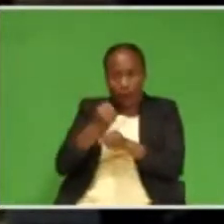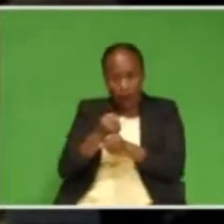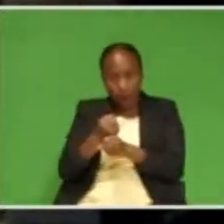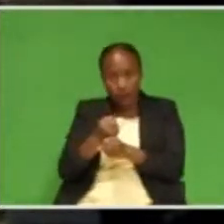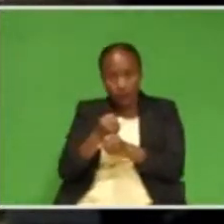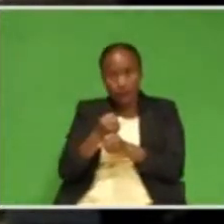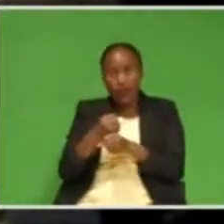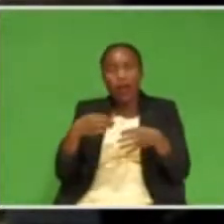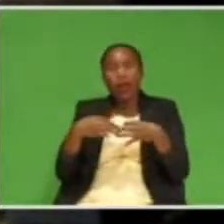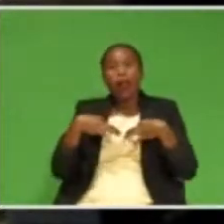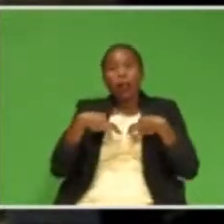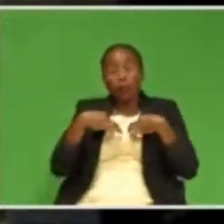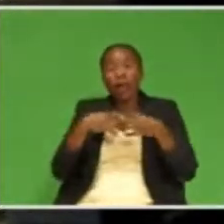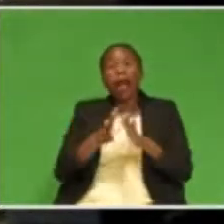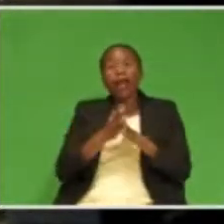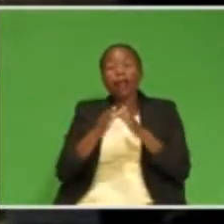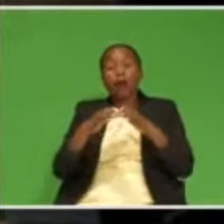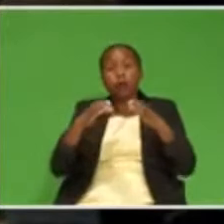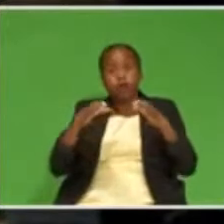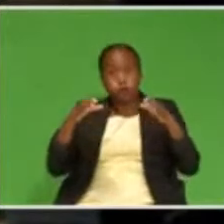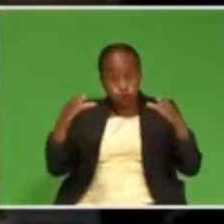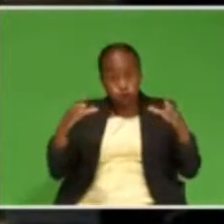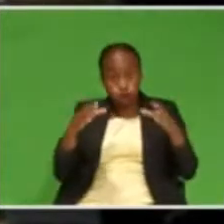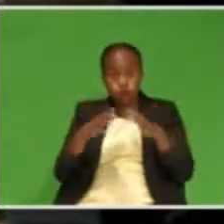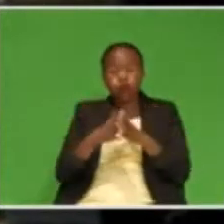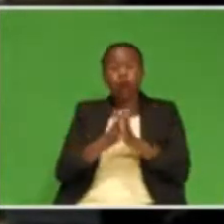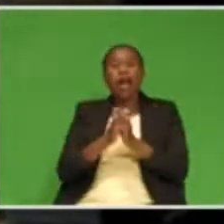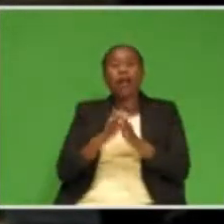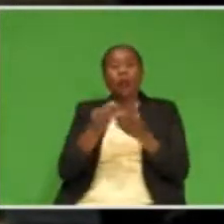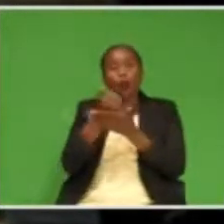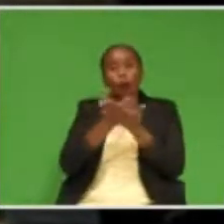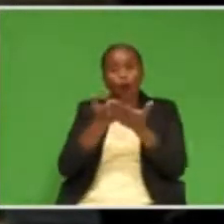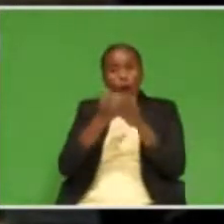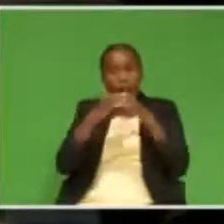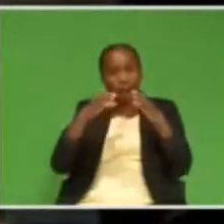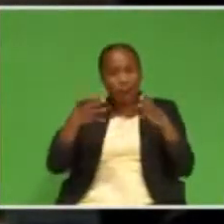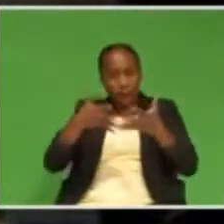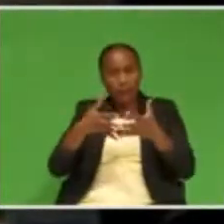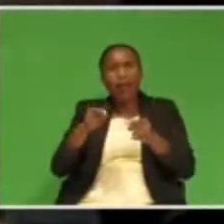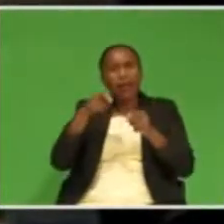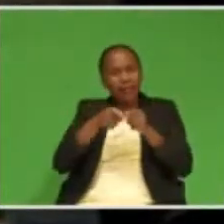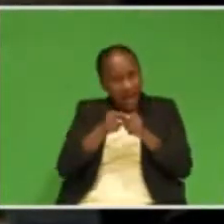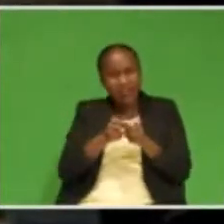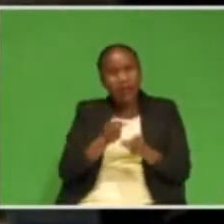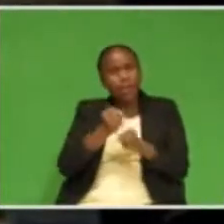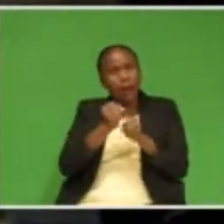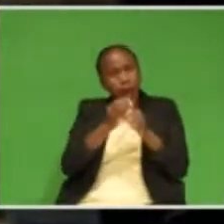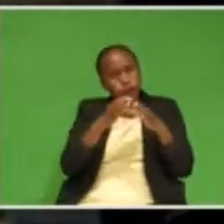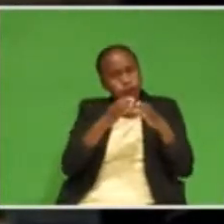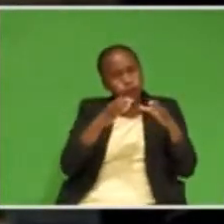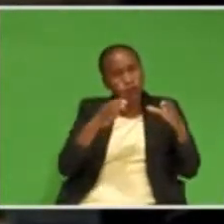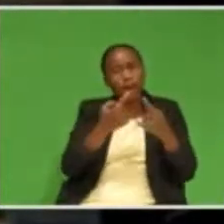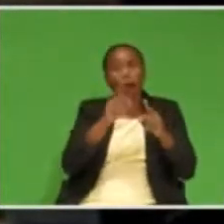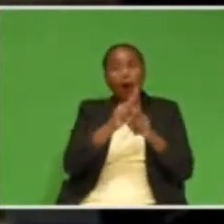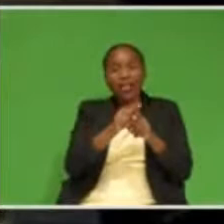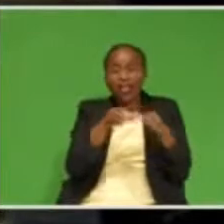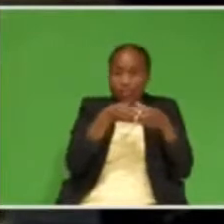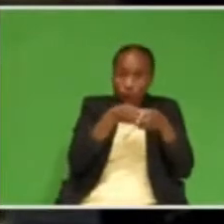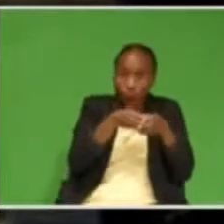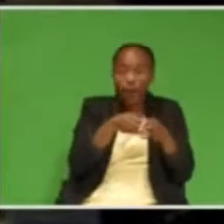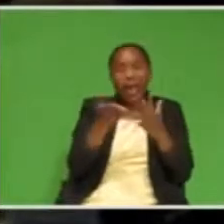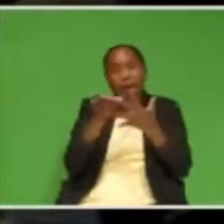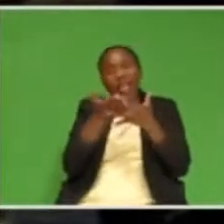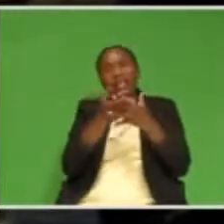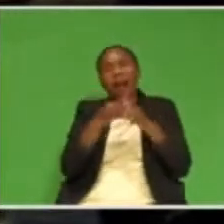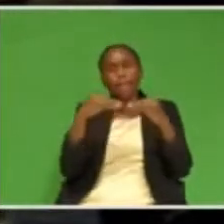of jobs in our economy will be driven by small and medium-sized enterprises, by